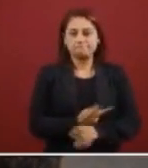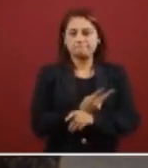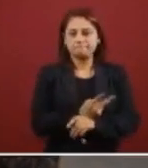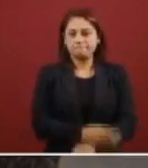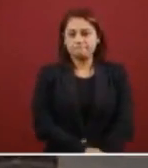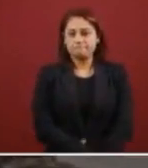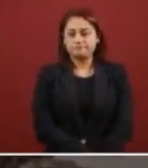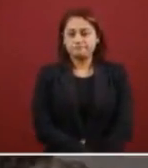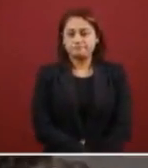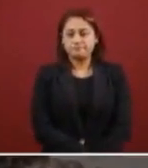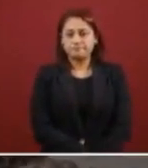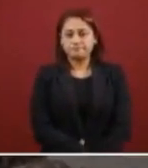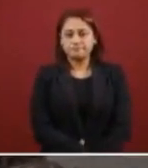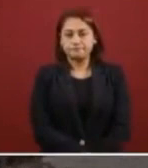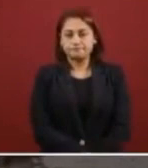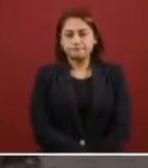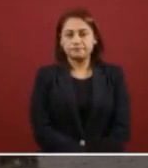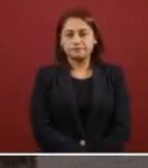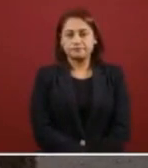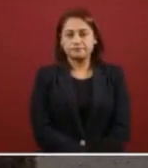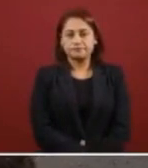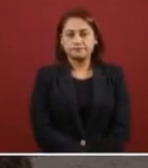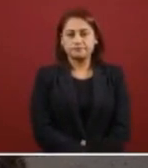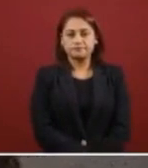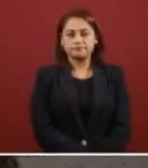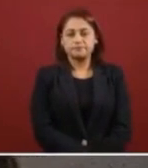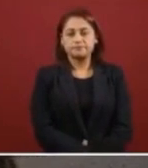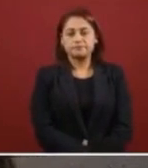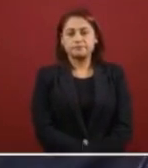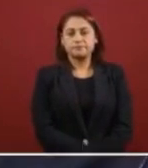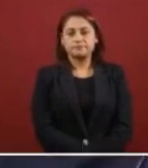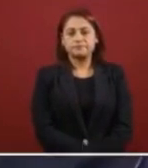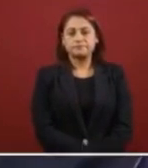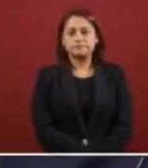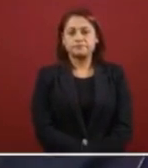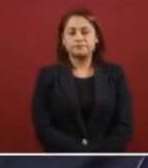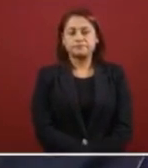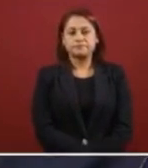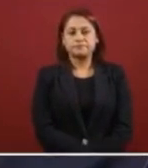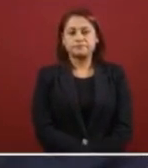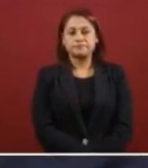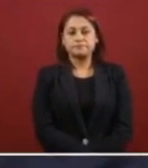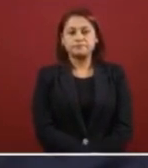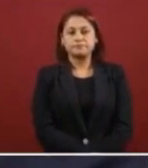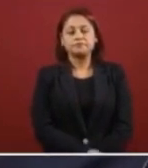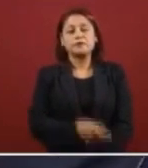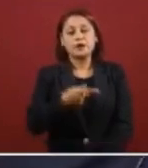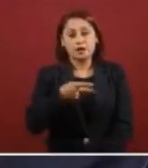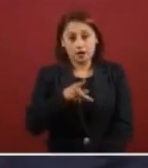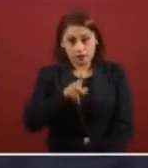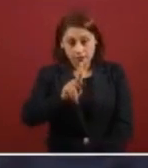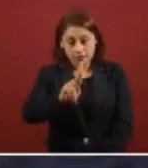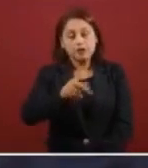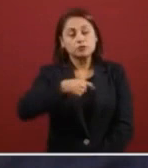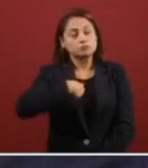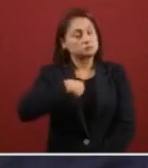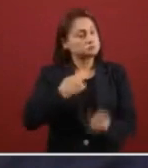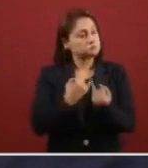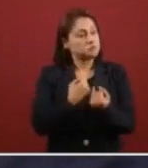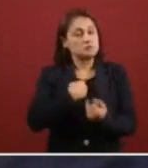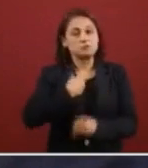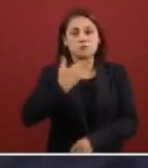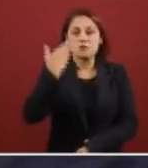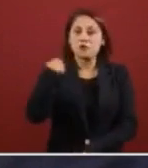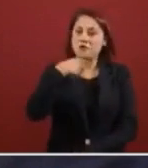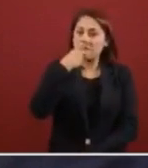claims. Sin embargo, however, también we also aclaré que todas las cleared up